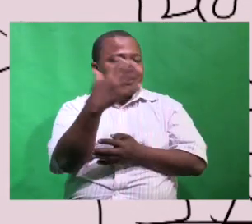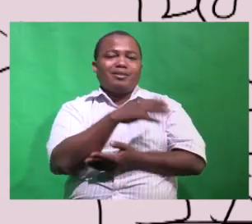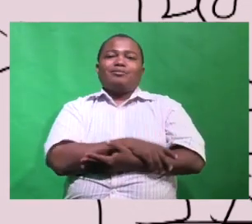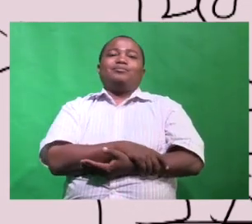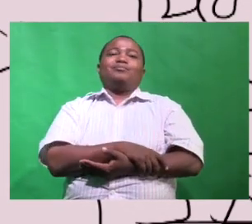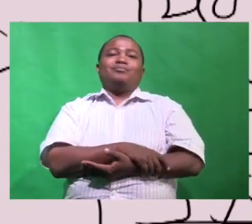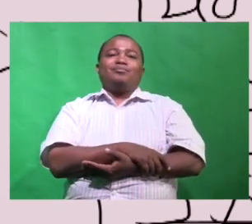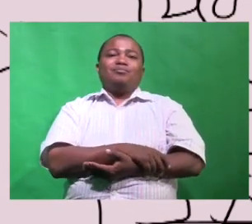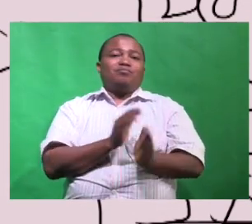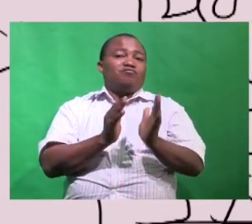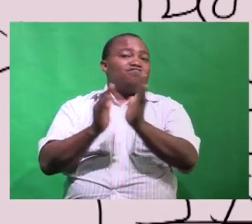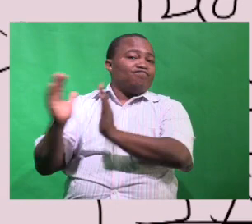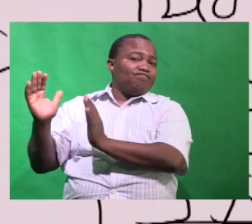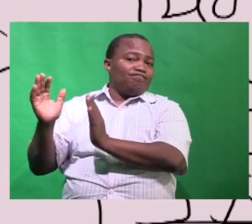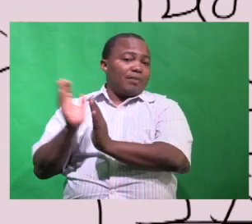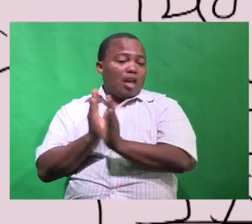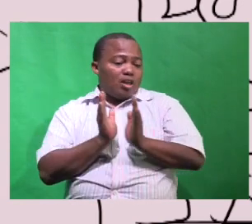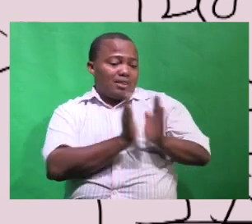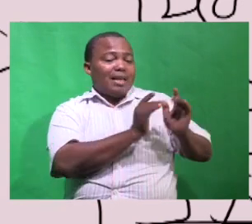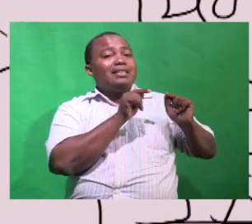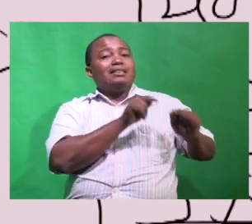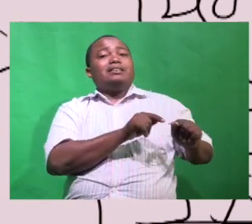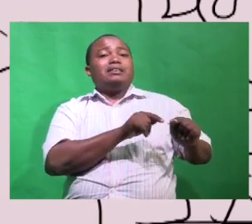And this side you put